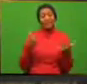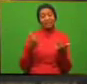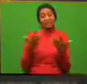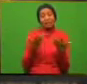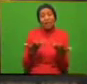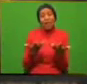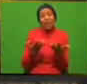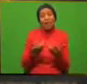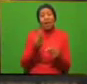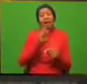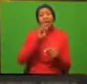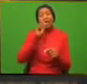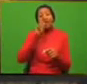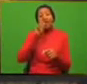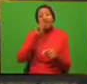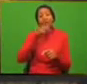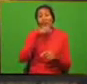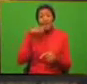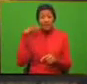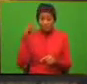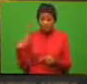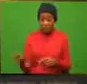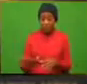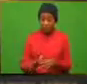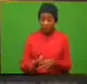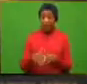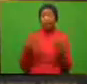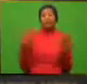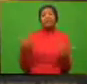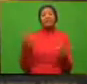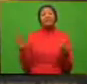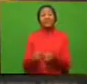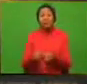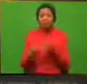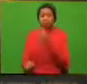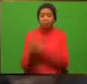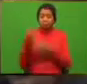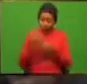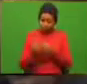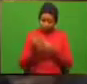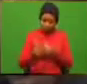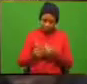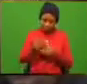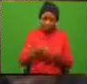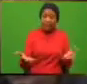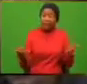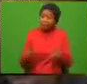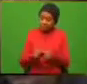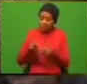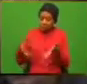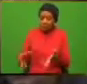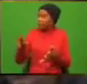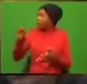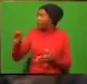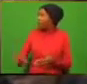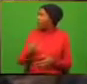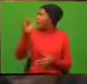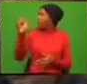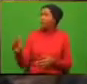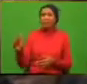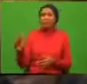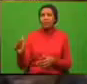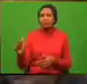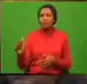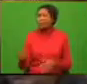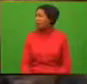racial segregation continues to reinforce inequality in South Africa, the report stated.